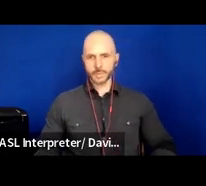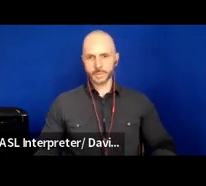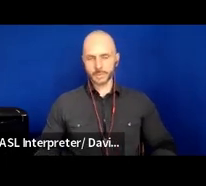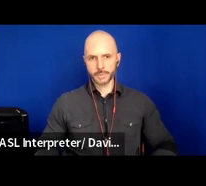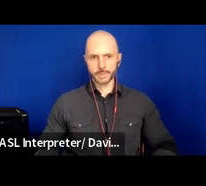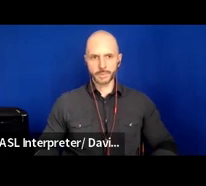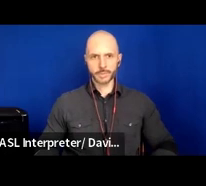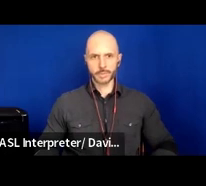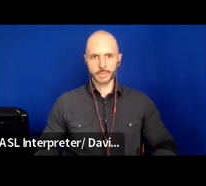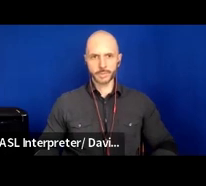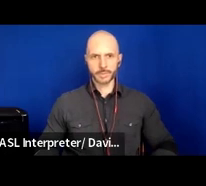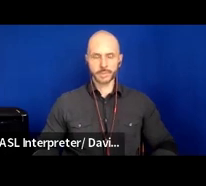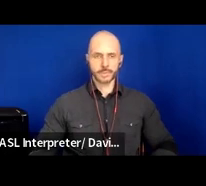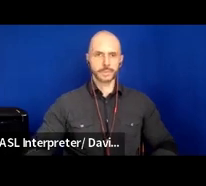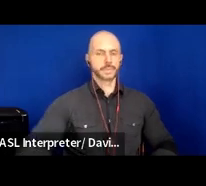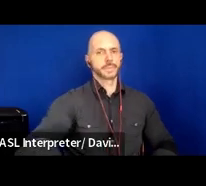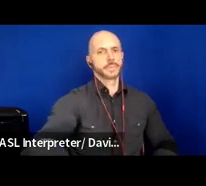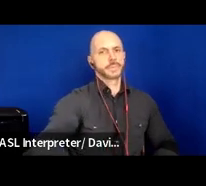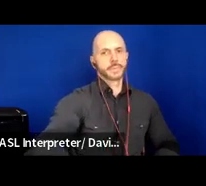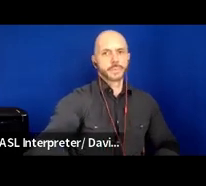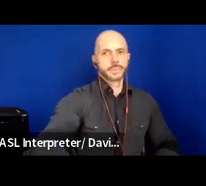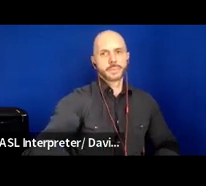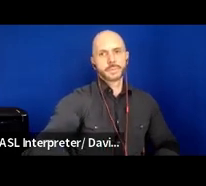sorry, just sharing the results there.